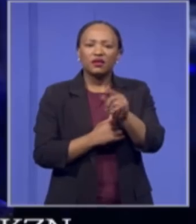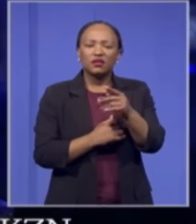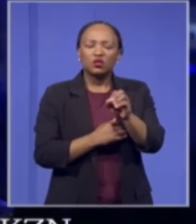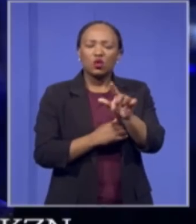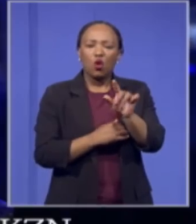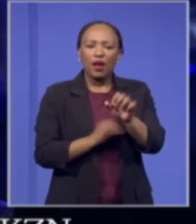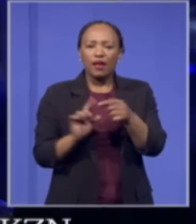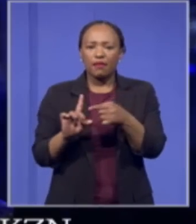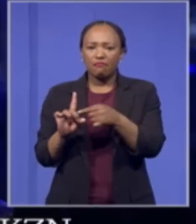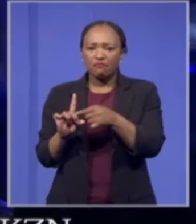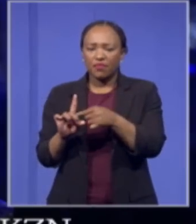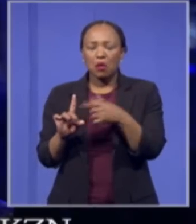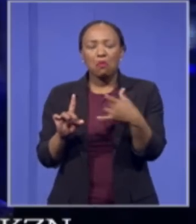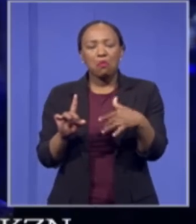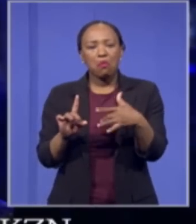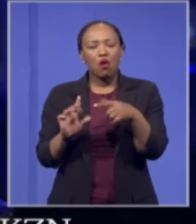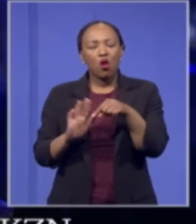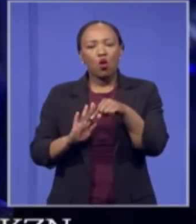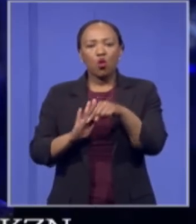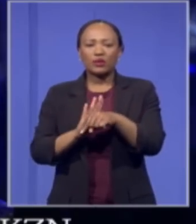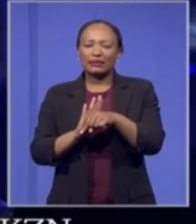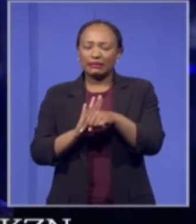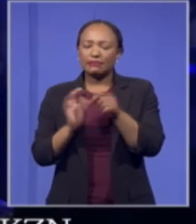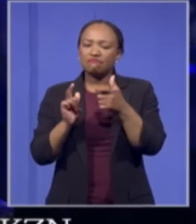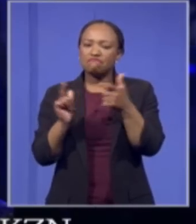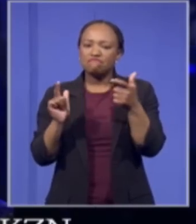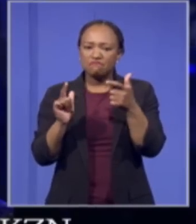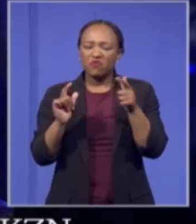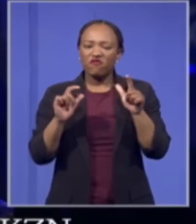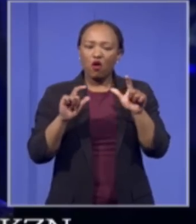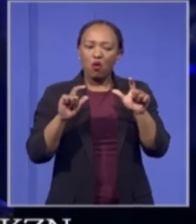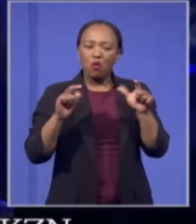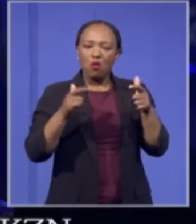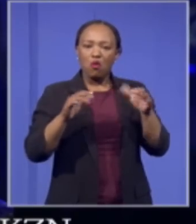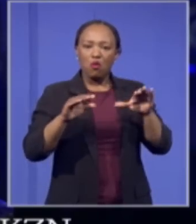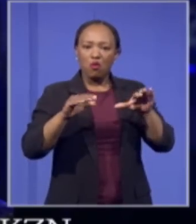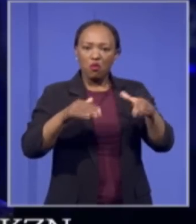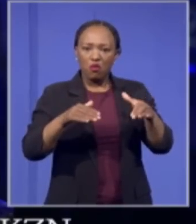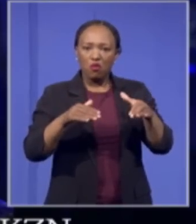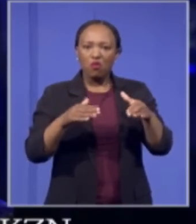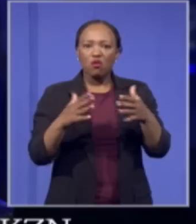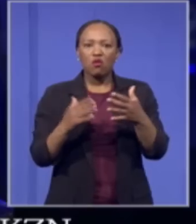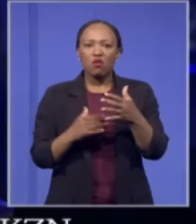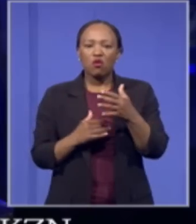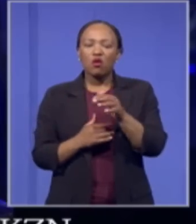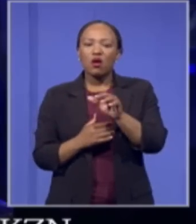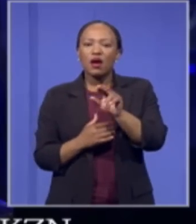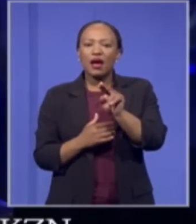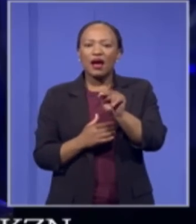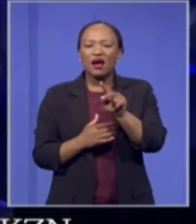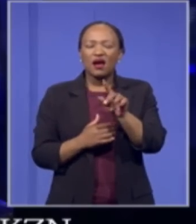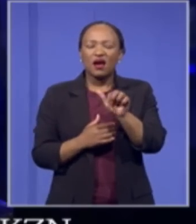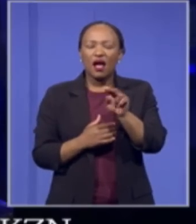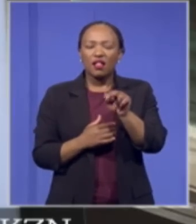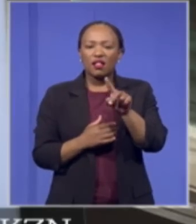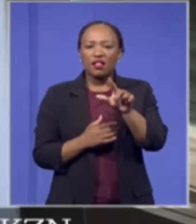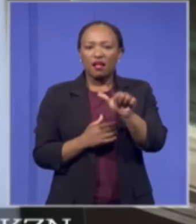Sesotho ke tahlehelo e kgolo ho mokga. Sesotho o bolokilwe ka jeno Nkandla KwaZulu Natal.